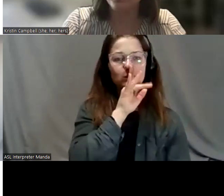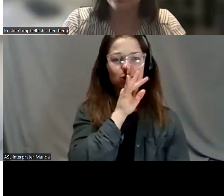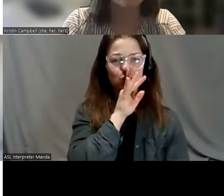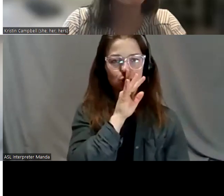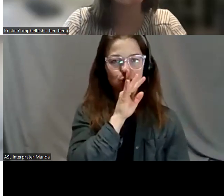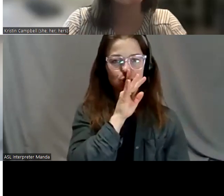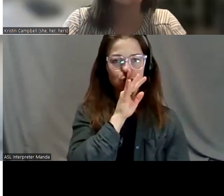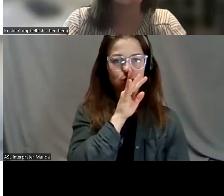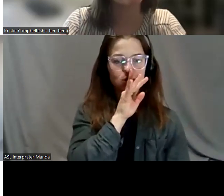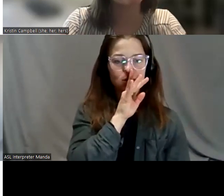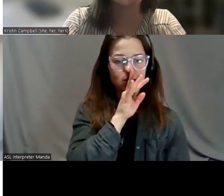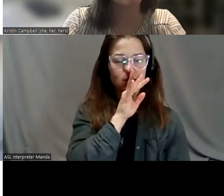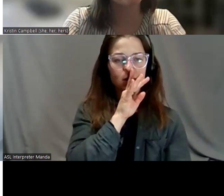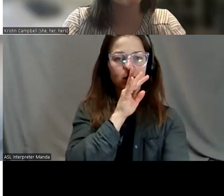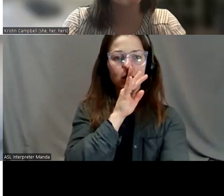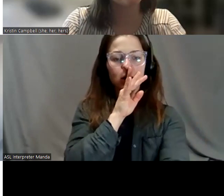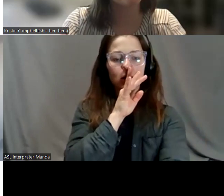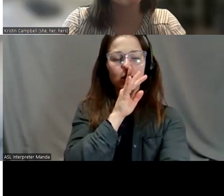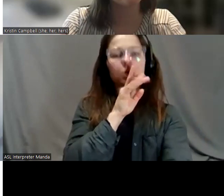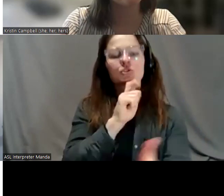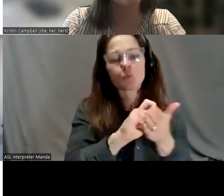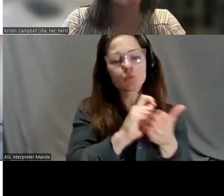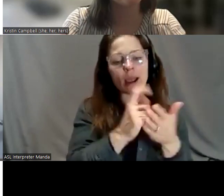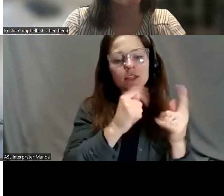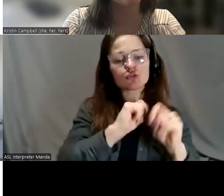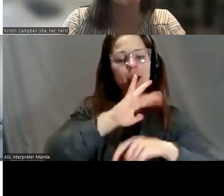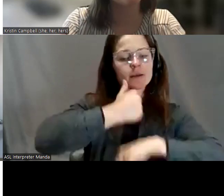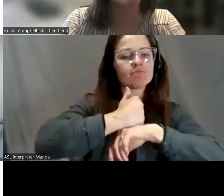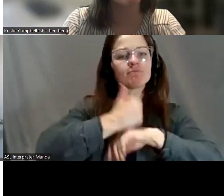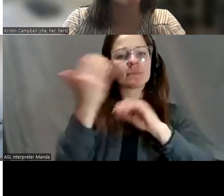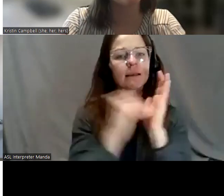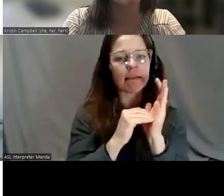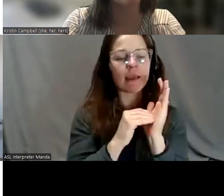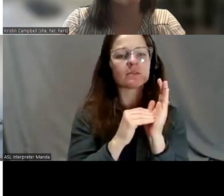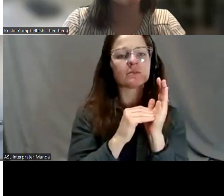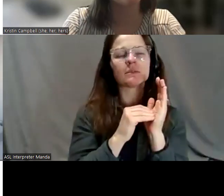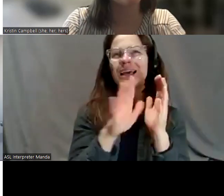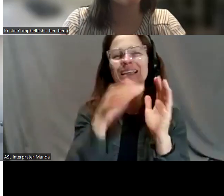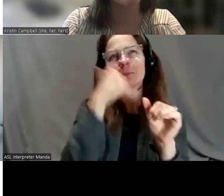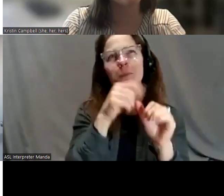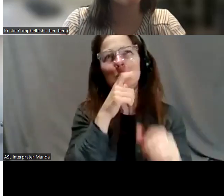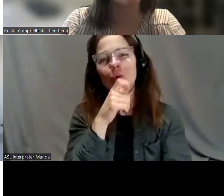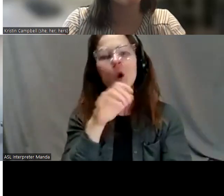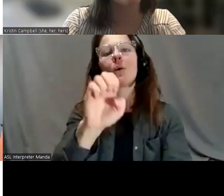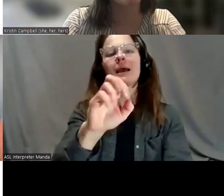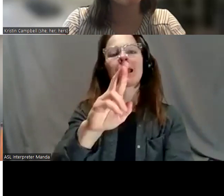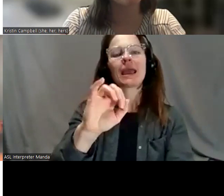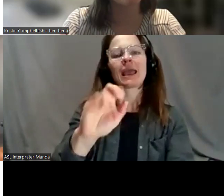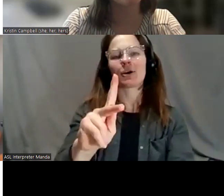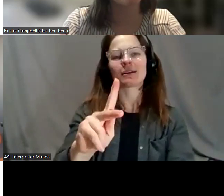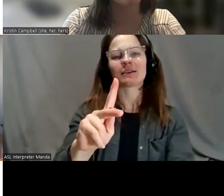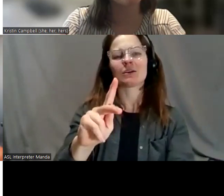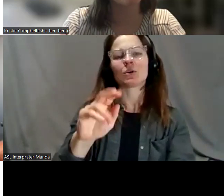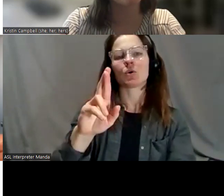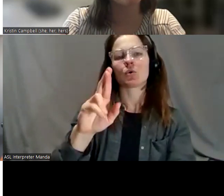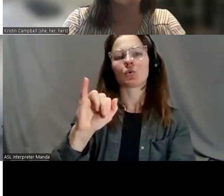to recreate, according to, I can't remember who it is, but according to Eric Griffiths, he says